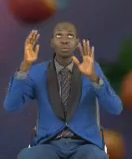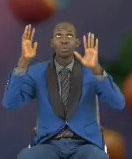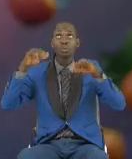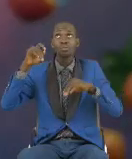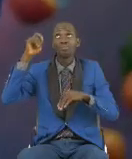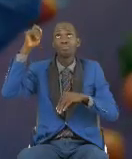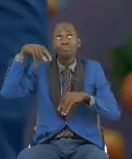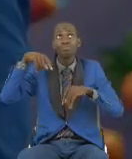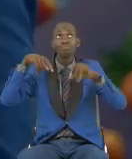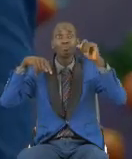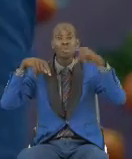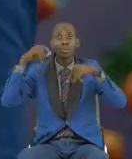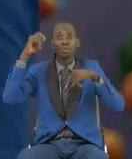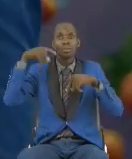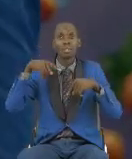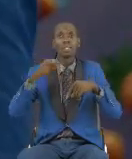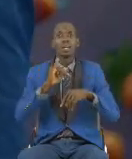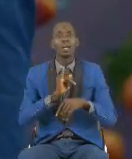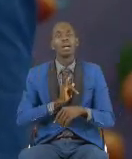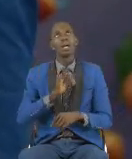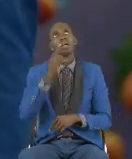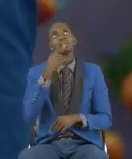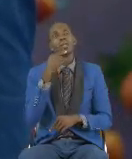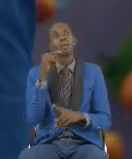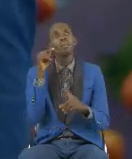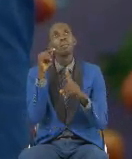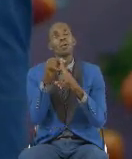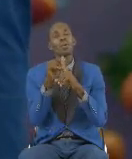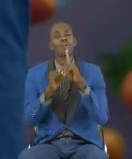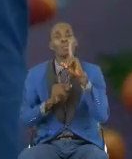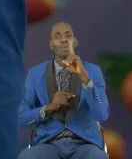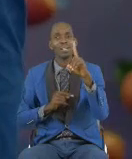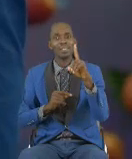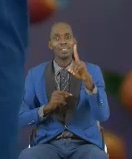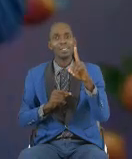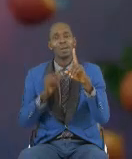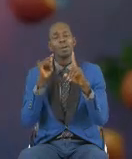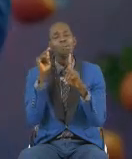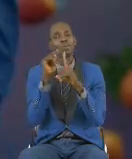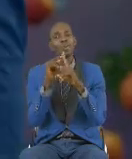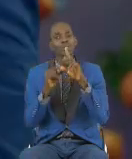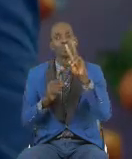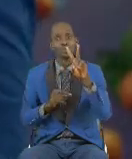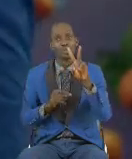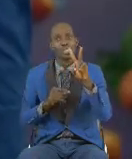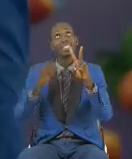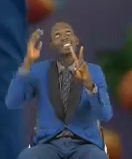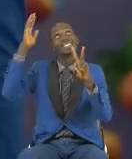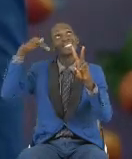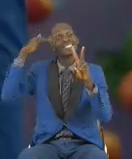coming down. And then I said, point one, point two, the rain was falling, point